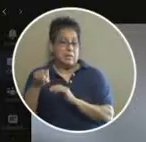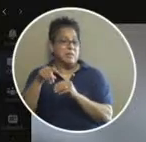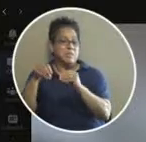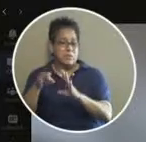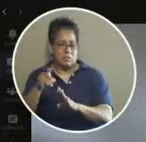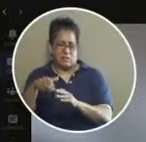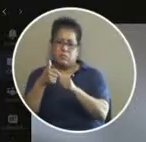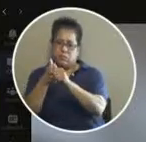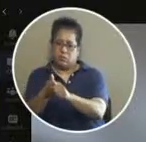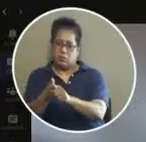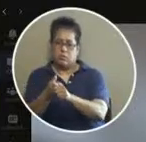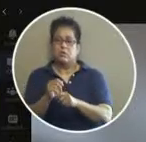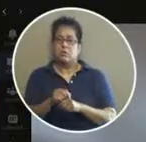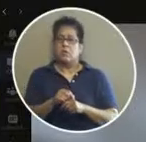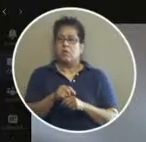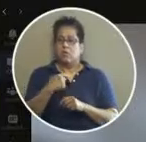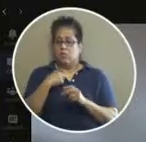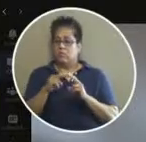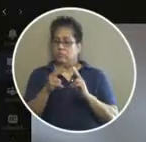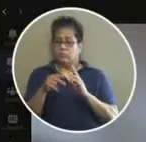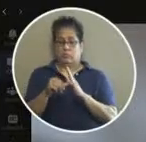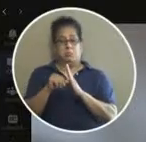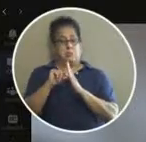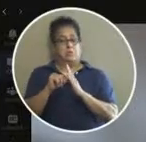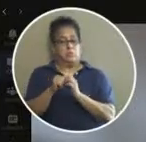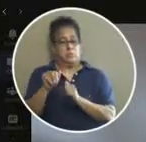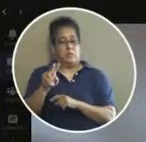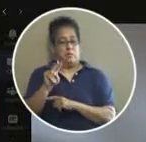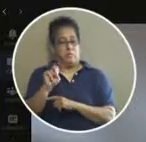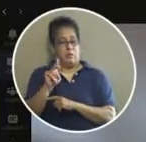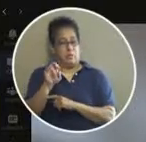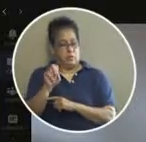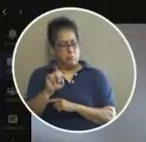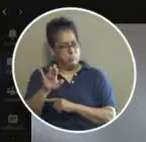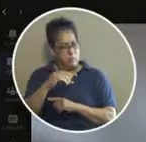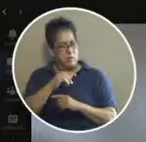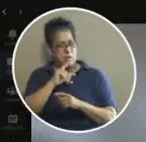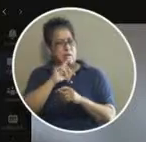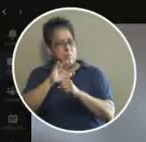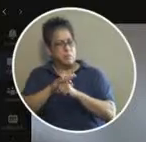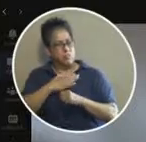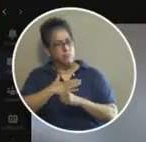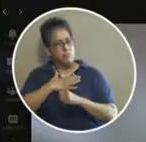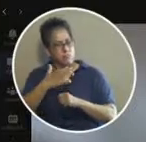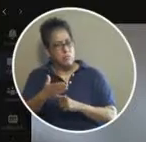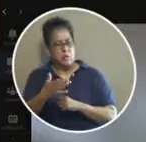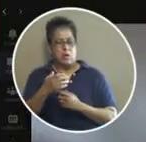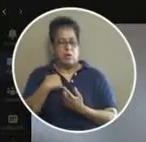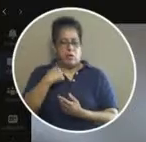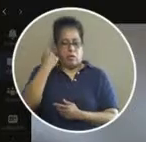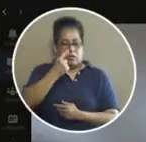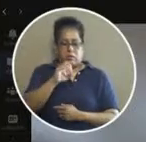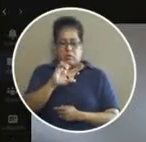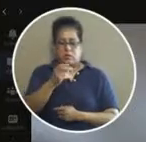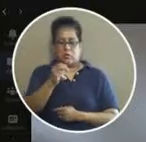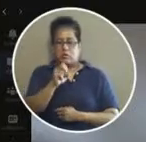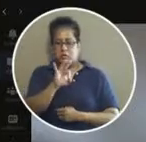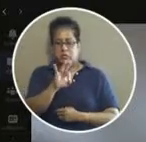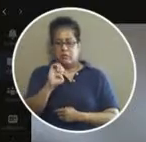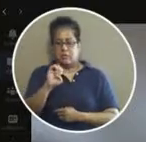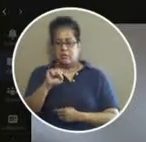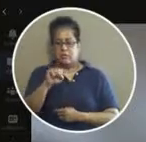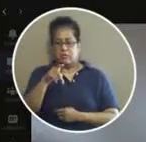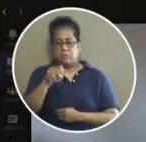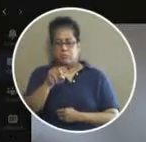I'm very, very impressed with the vendors, their commitment. We thought that Chief Esparza